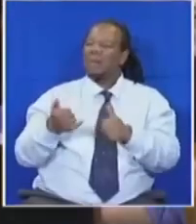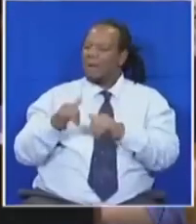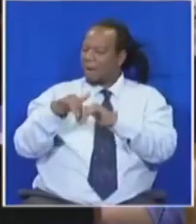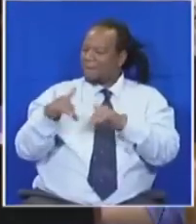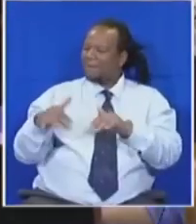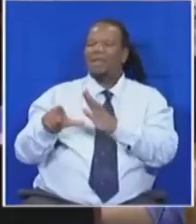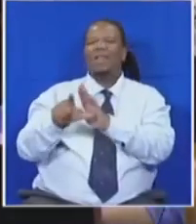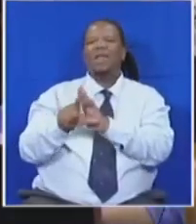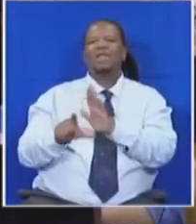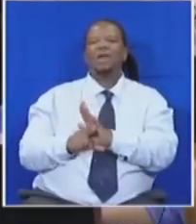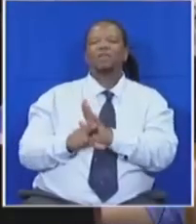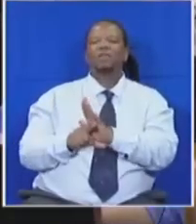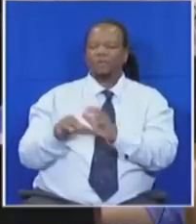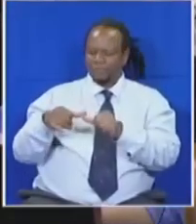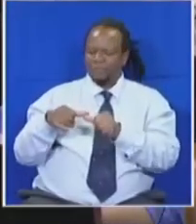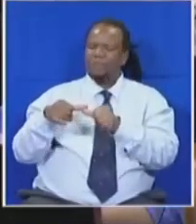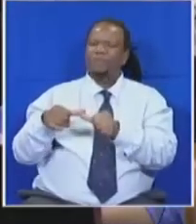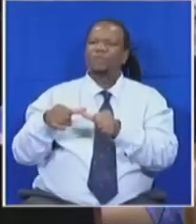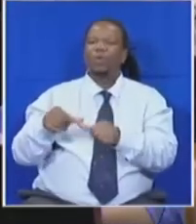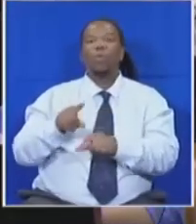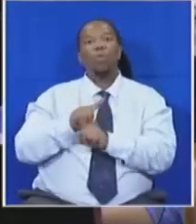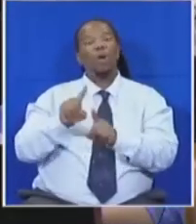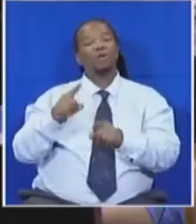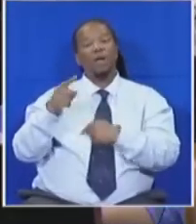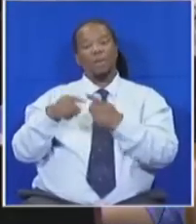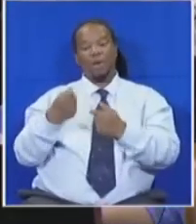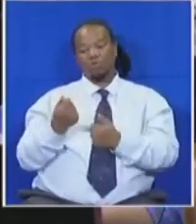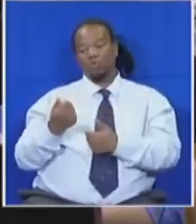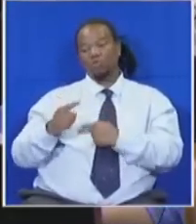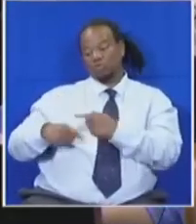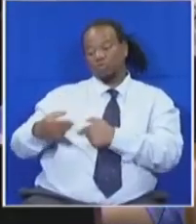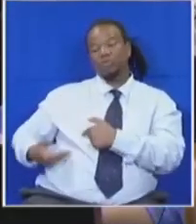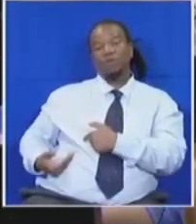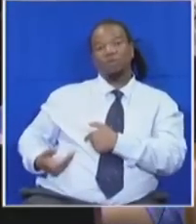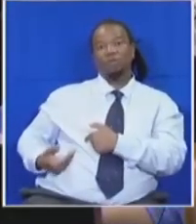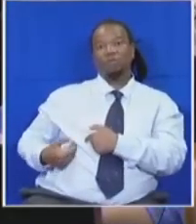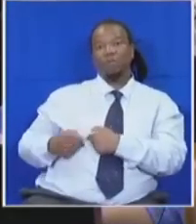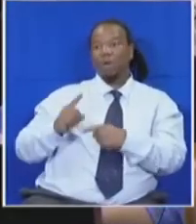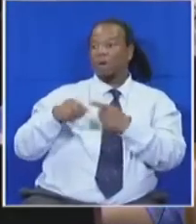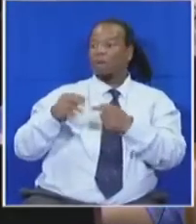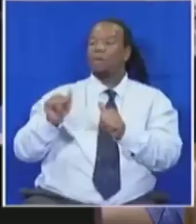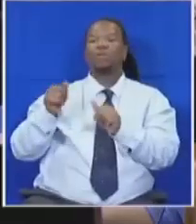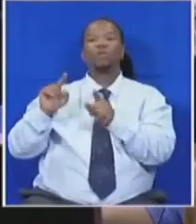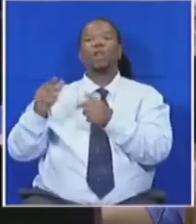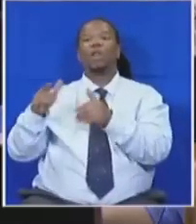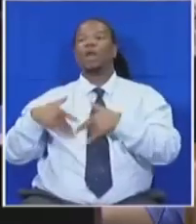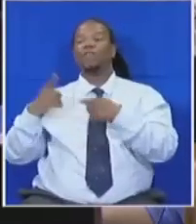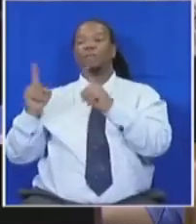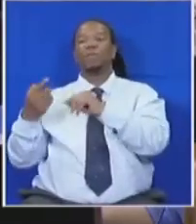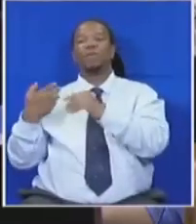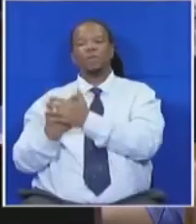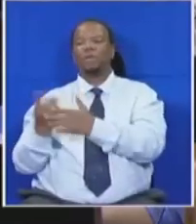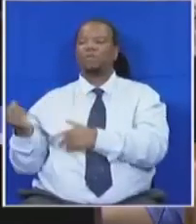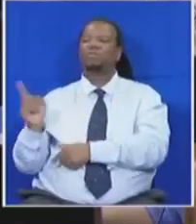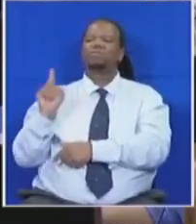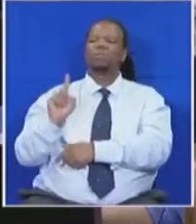Act because it's all about your bellies, not about changing our people's lives. We can stand here and say as much as possible.